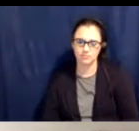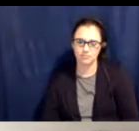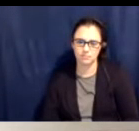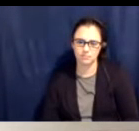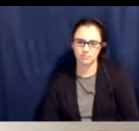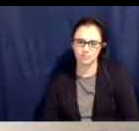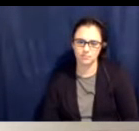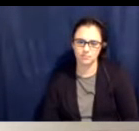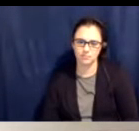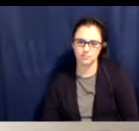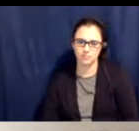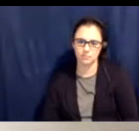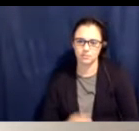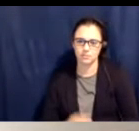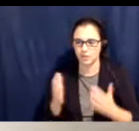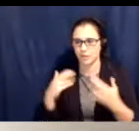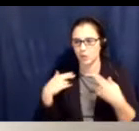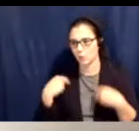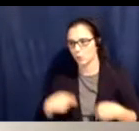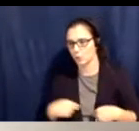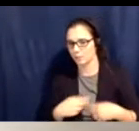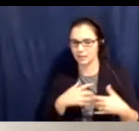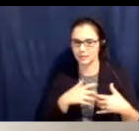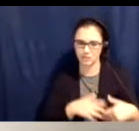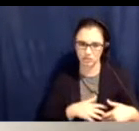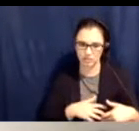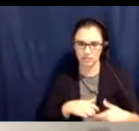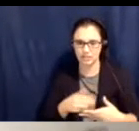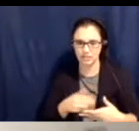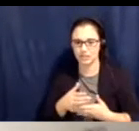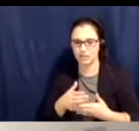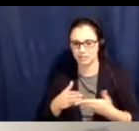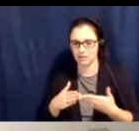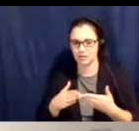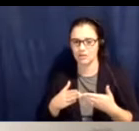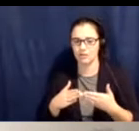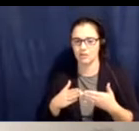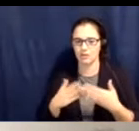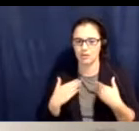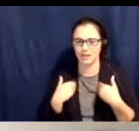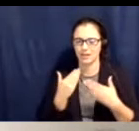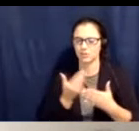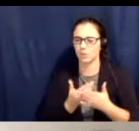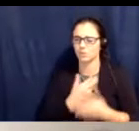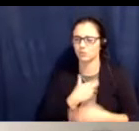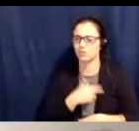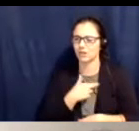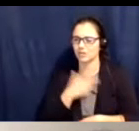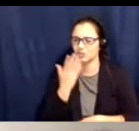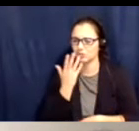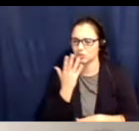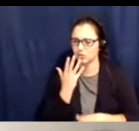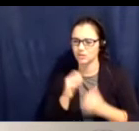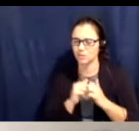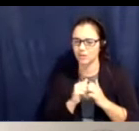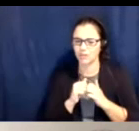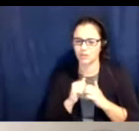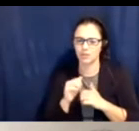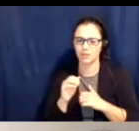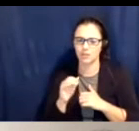Comparing man and machine, and some of them almost had almost a religious look to them with this kind